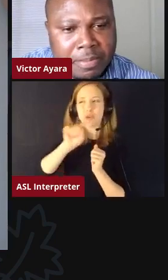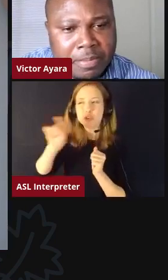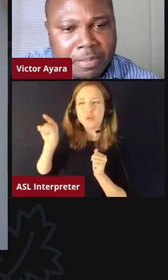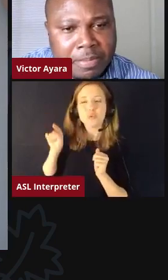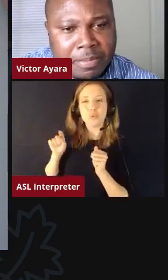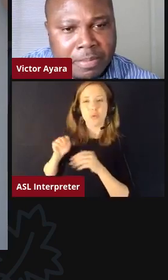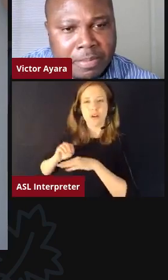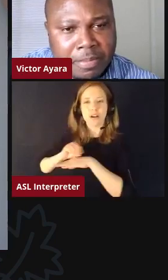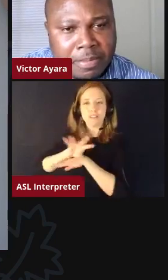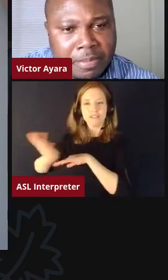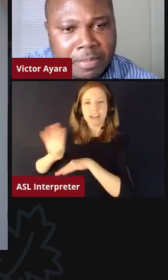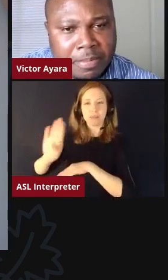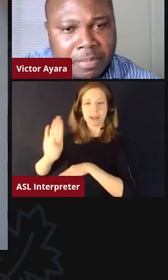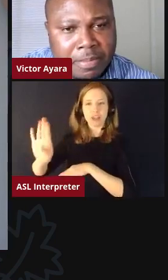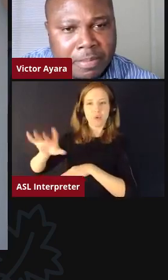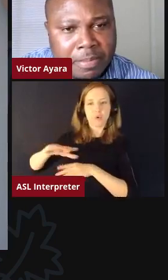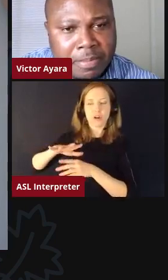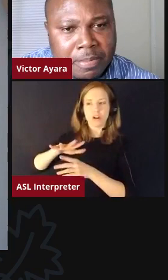health, which